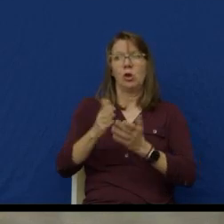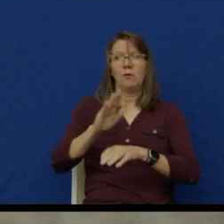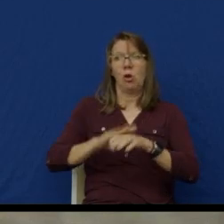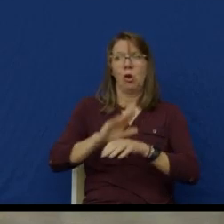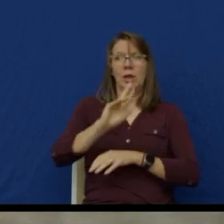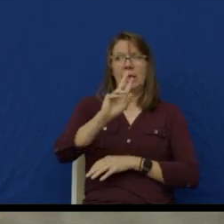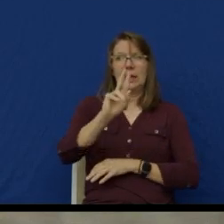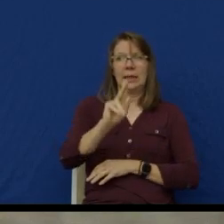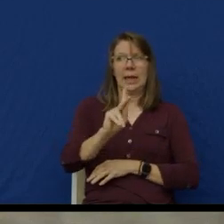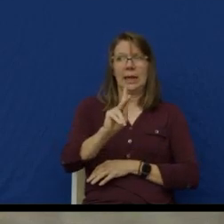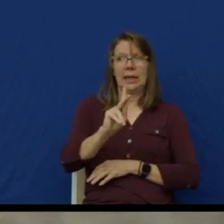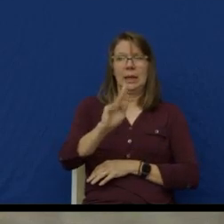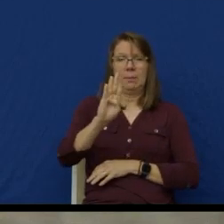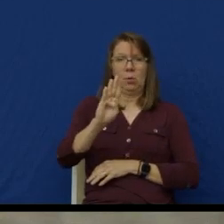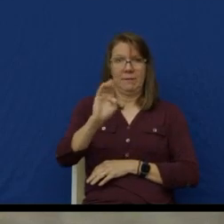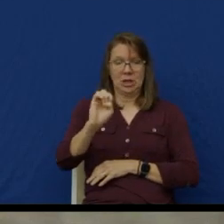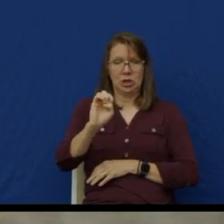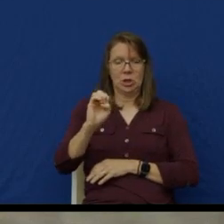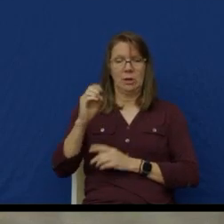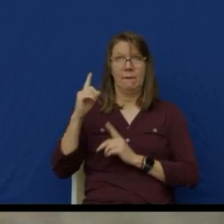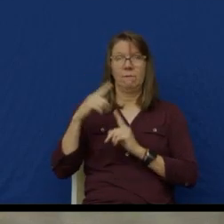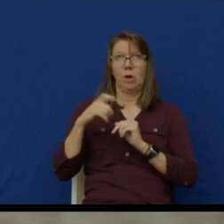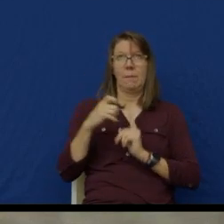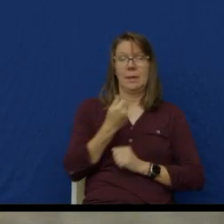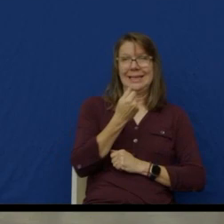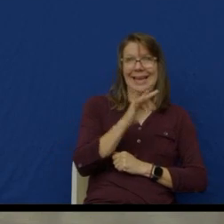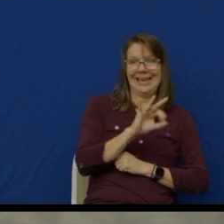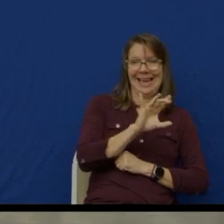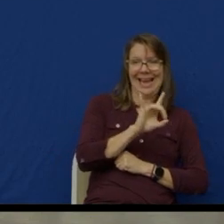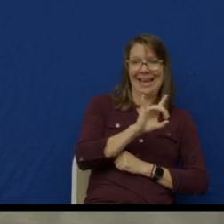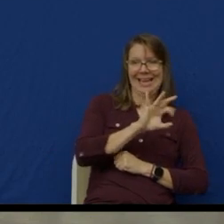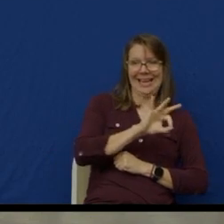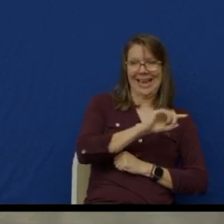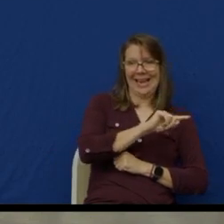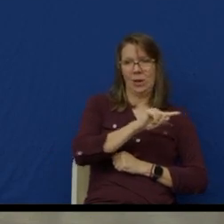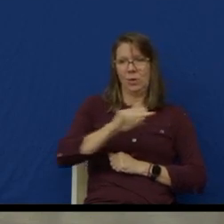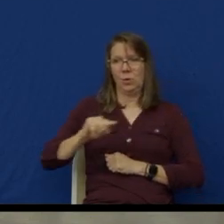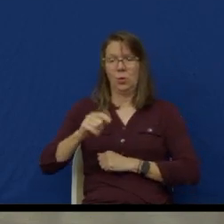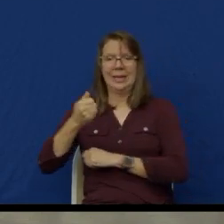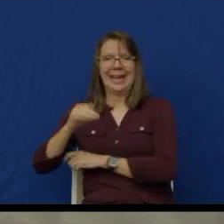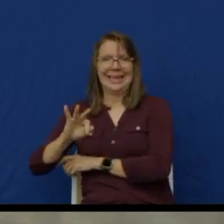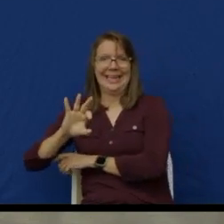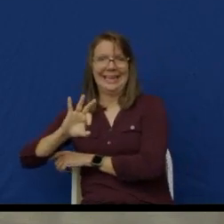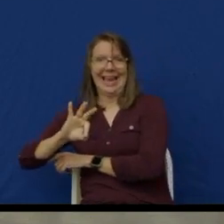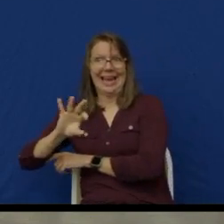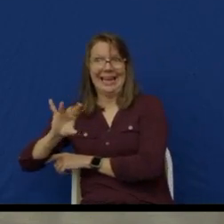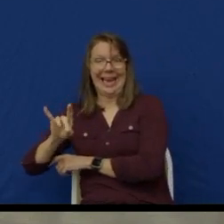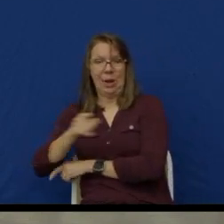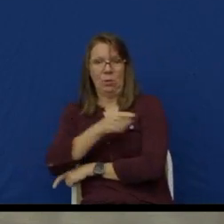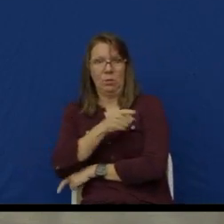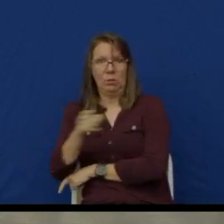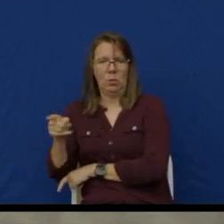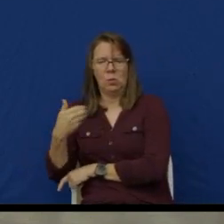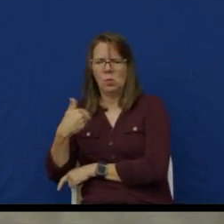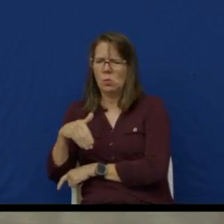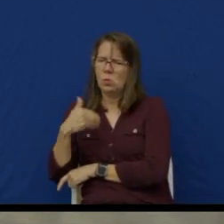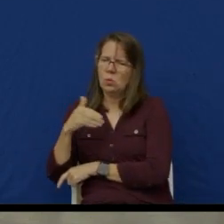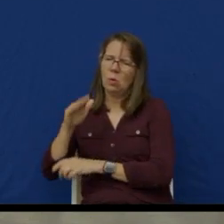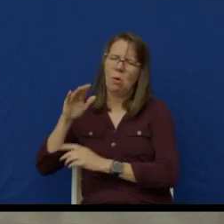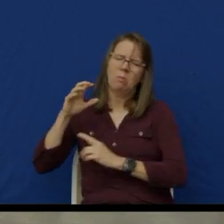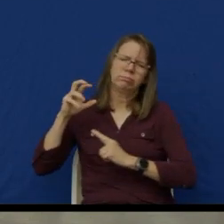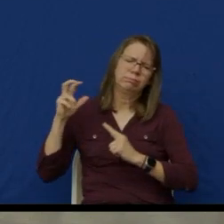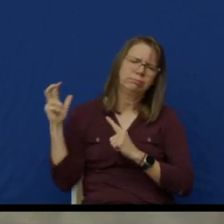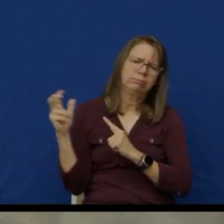Education from 1989 until 1998 and provided exceptional leadership as its